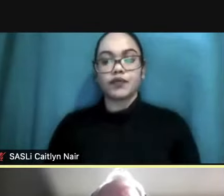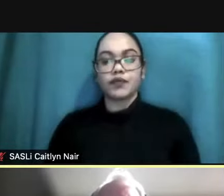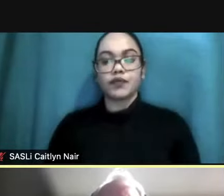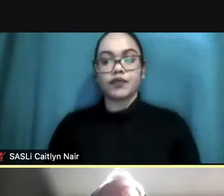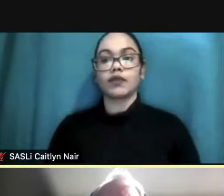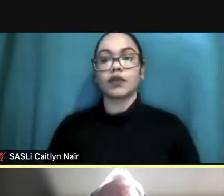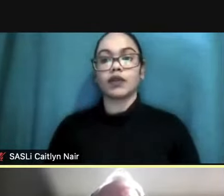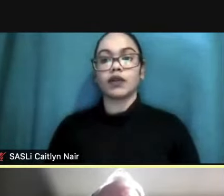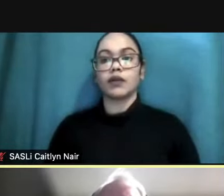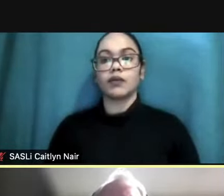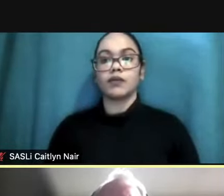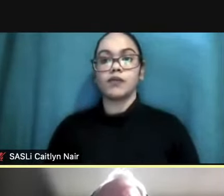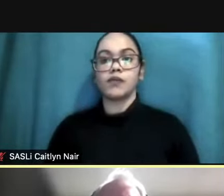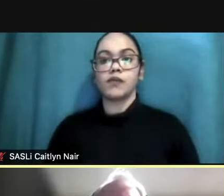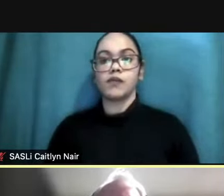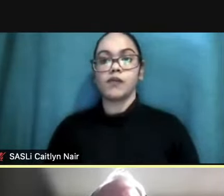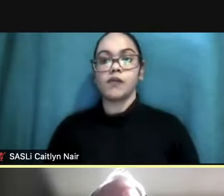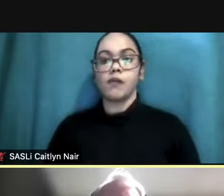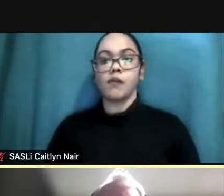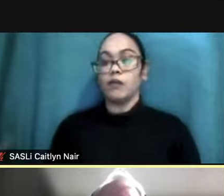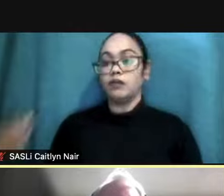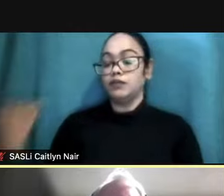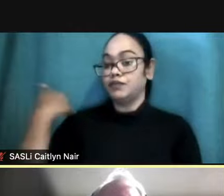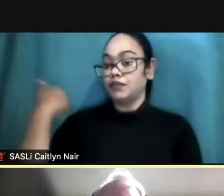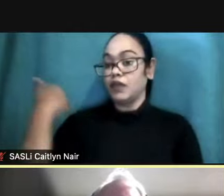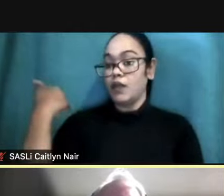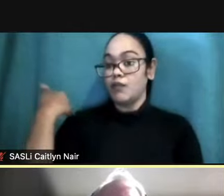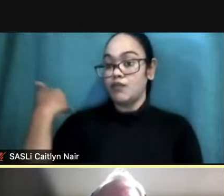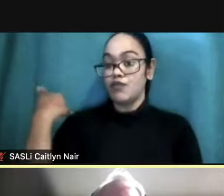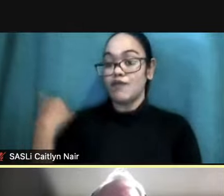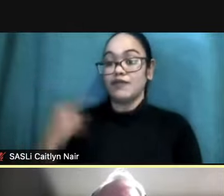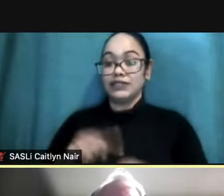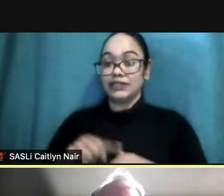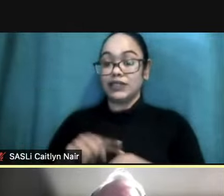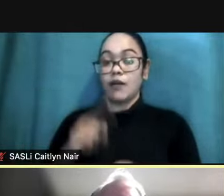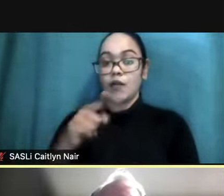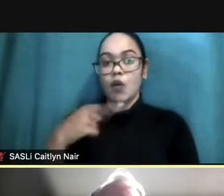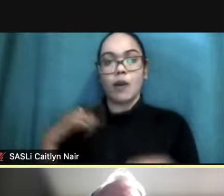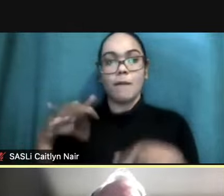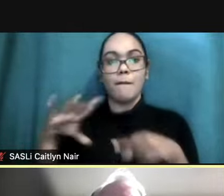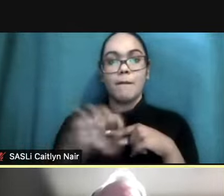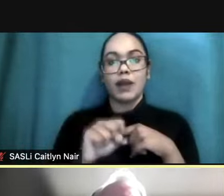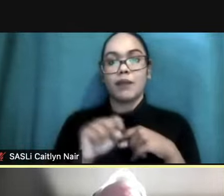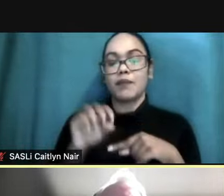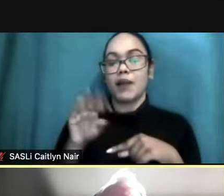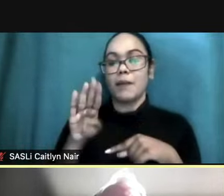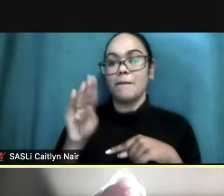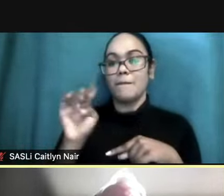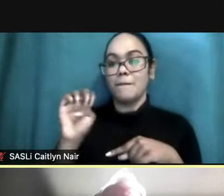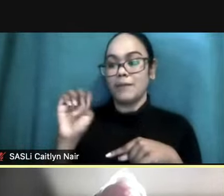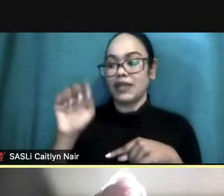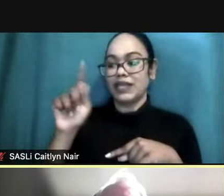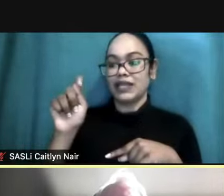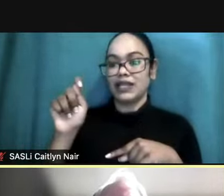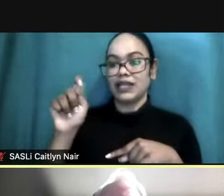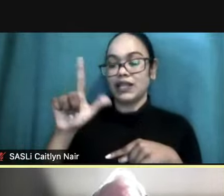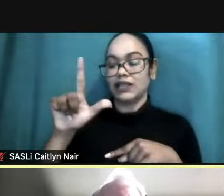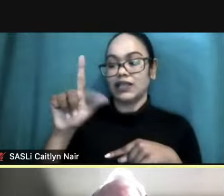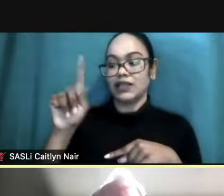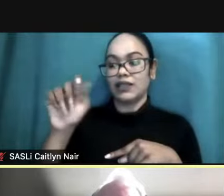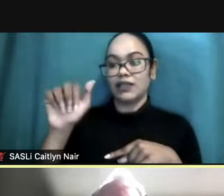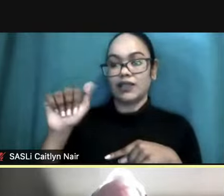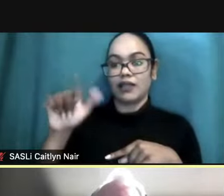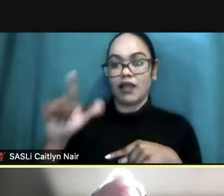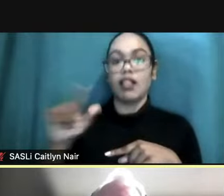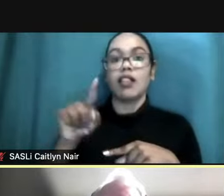from previous times, particularly when we detected the beta variant in South Africa, there's a lot we